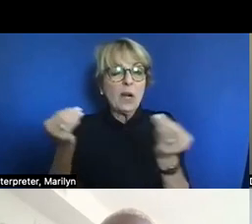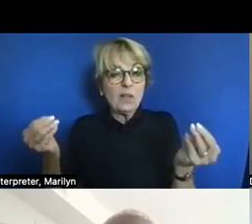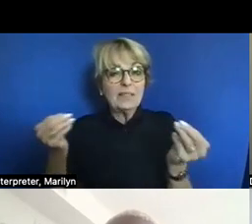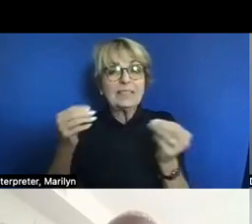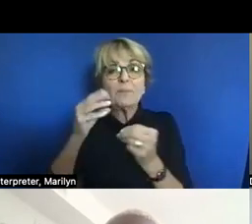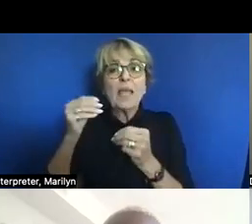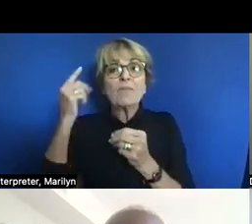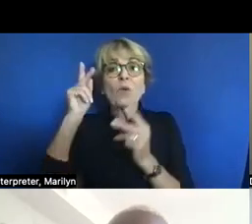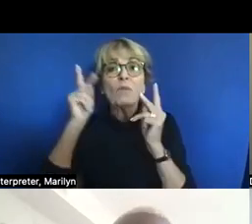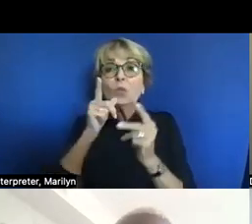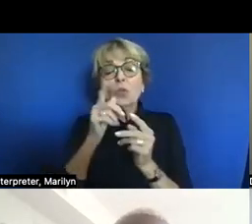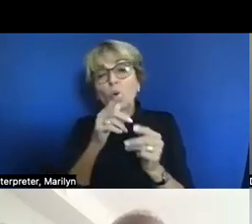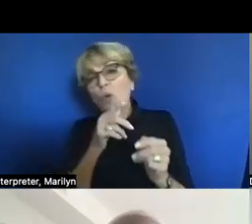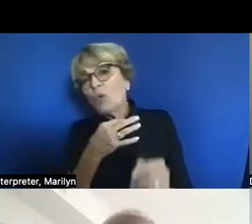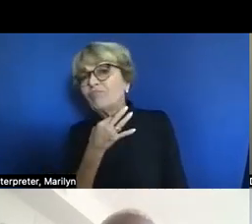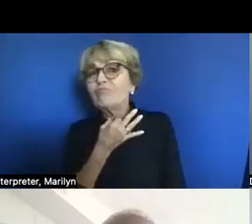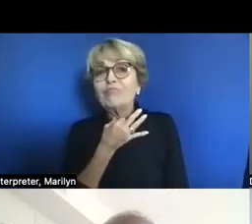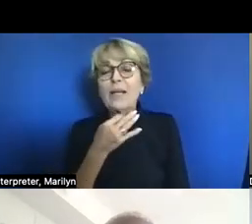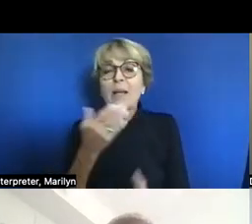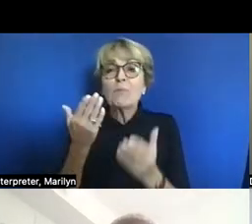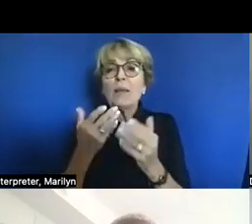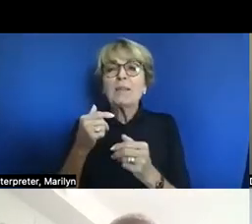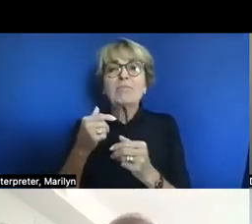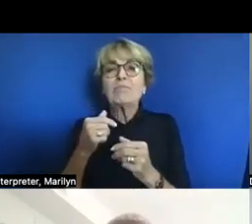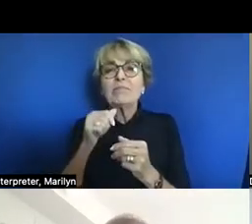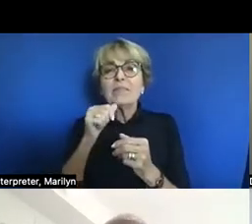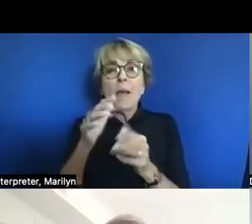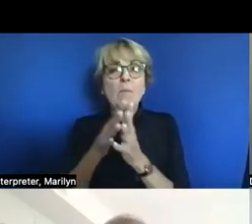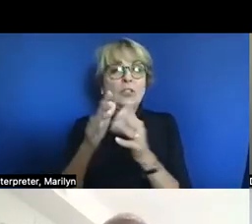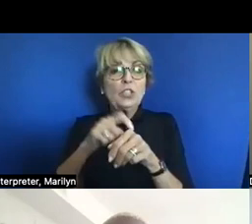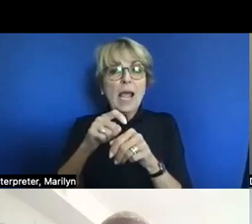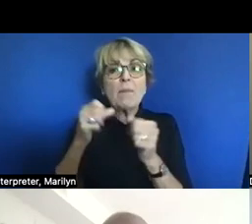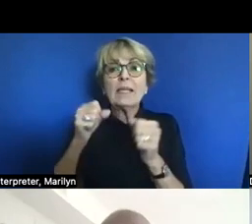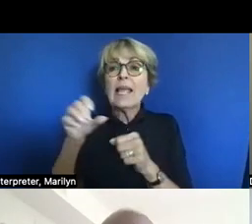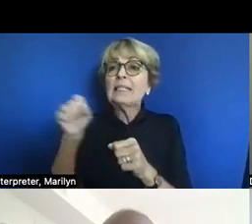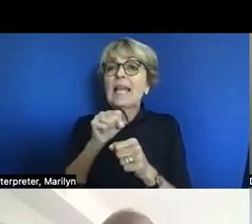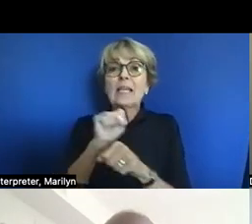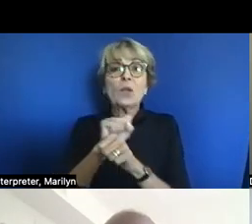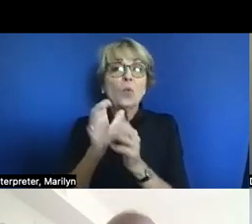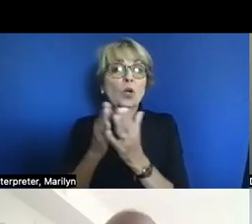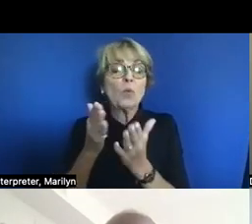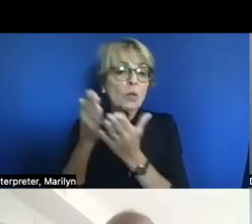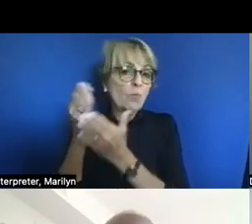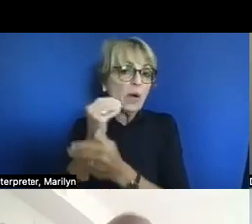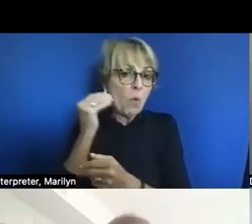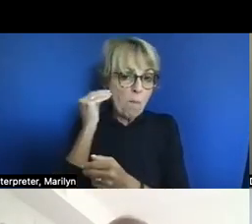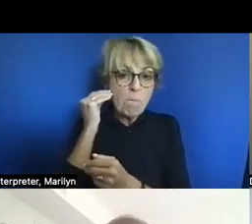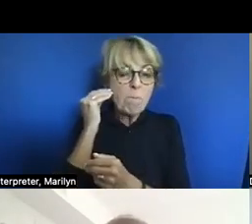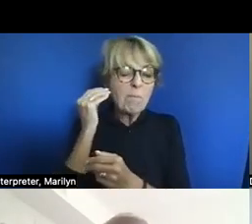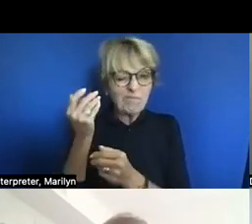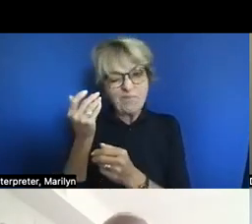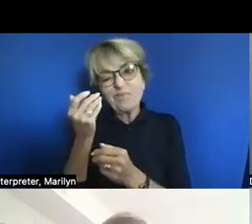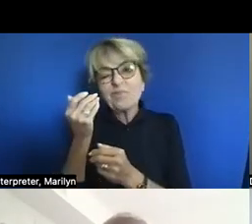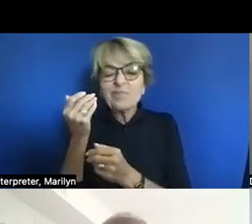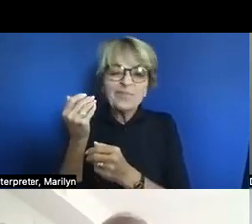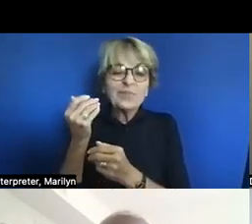for folks who kind of are interested but want, maybe don't have a lot of time, they can take workbook home. So there'll be kind of like, it'll